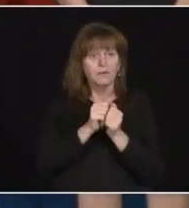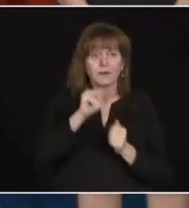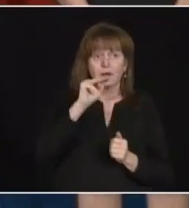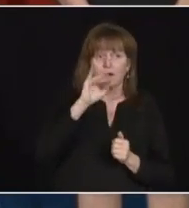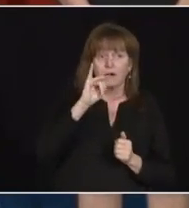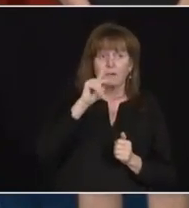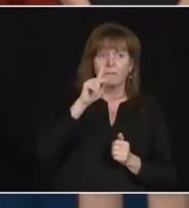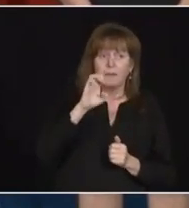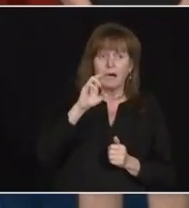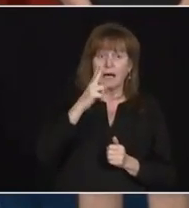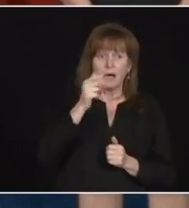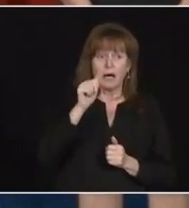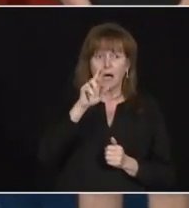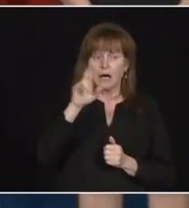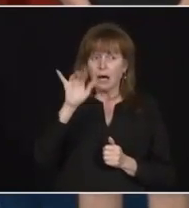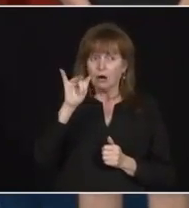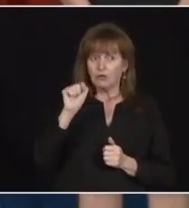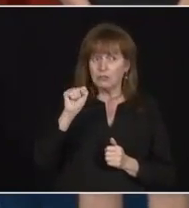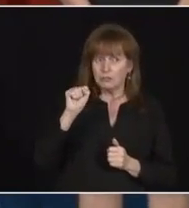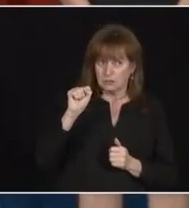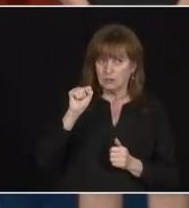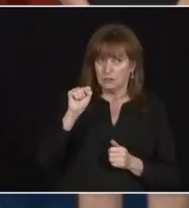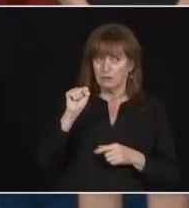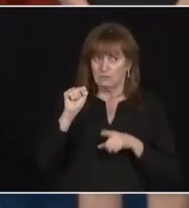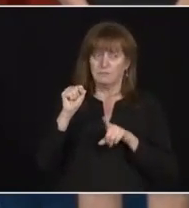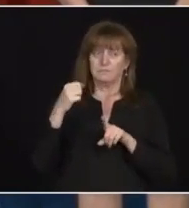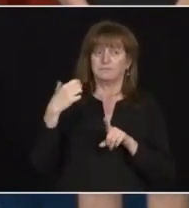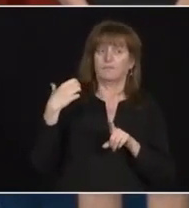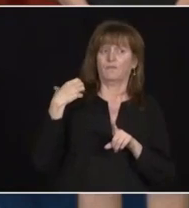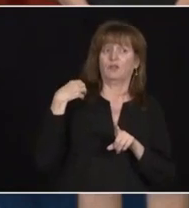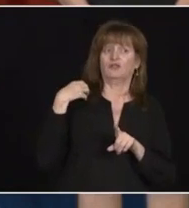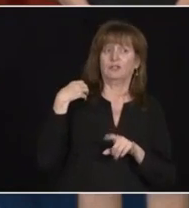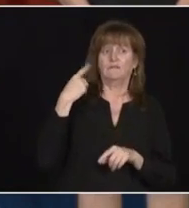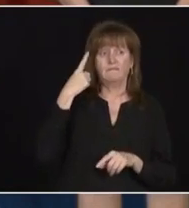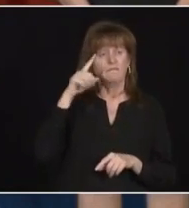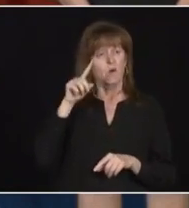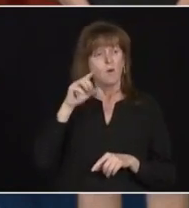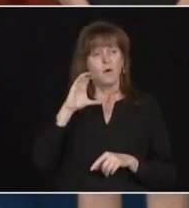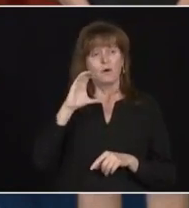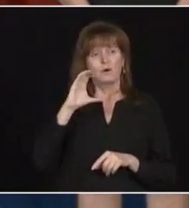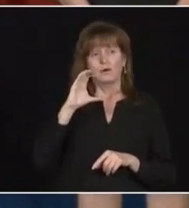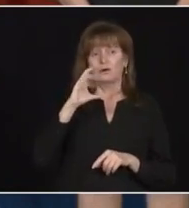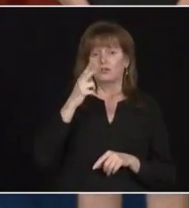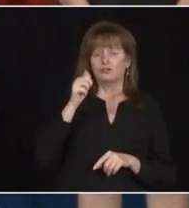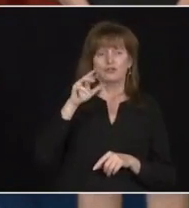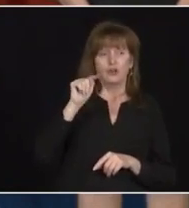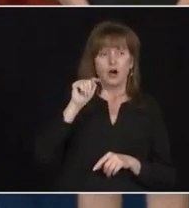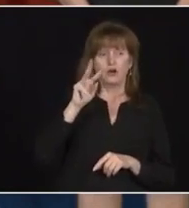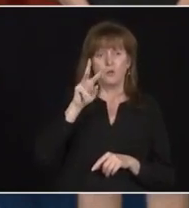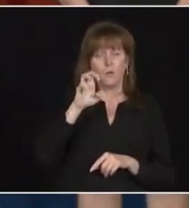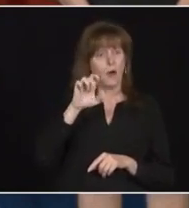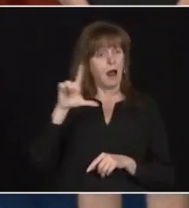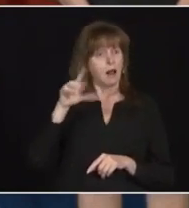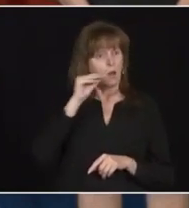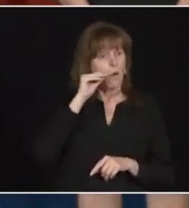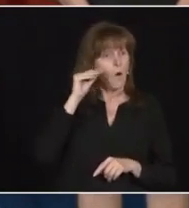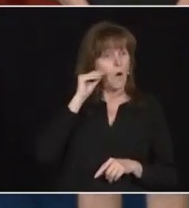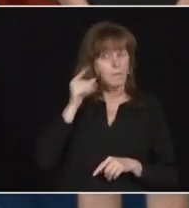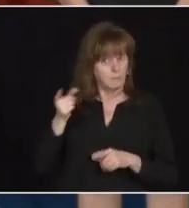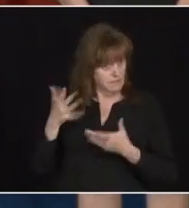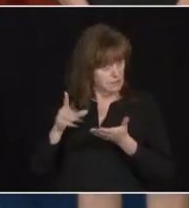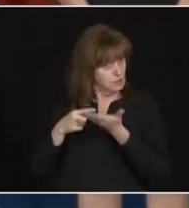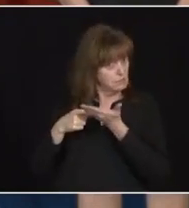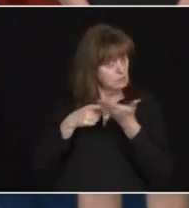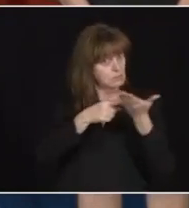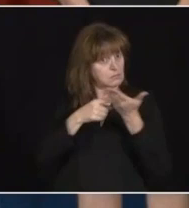Homes? And if so, what did you learn from him? What did you say to him? And if you have not yet, will you reach out to